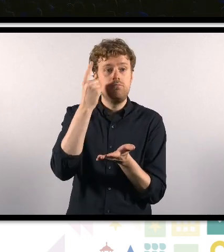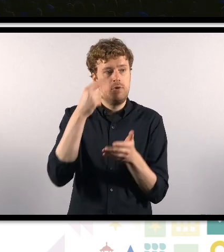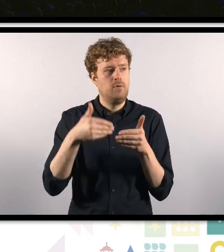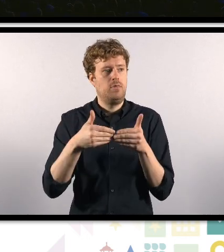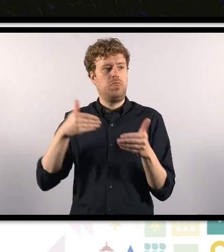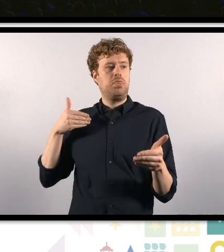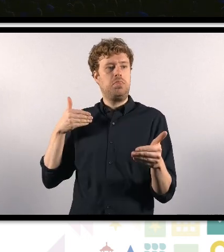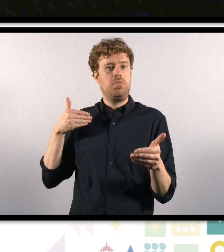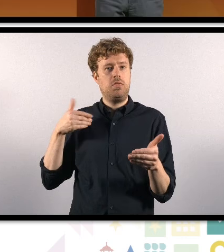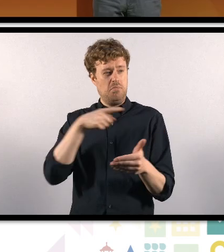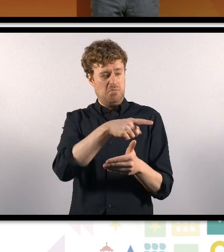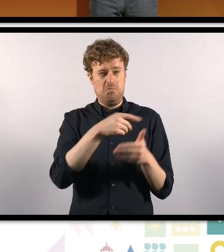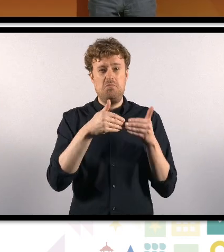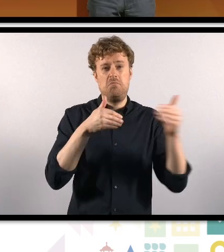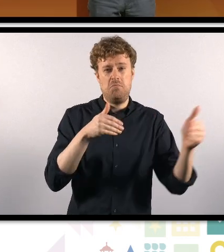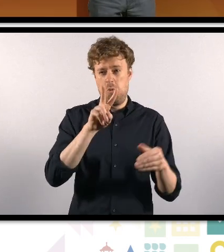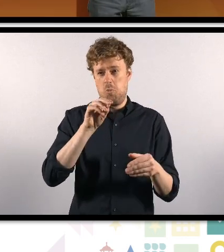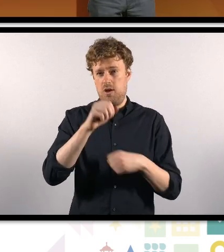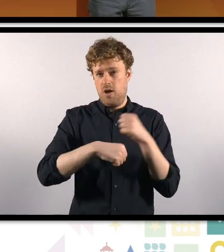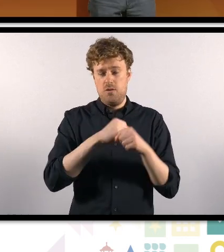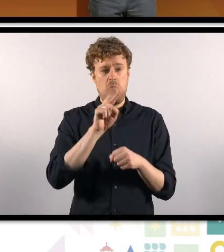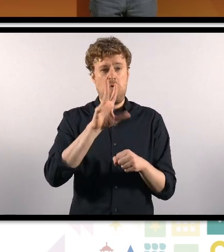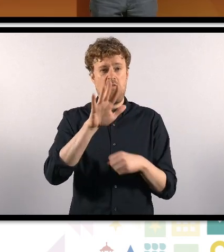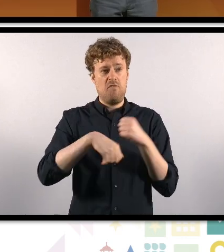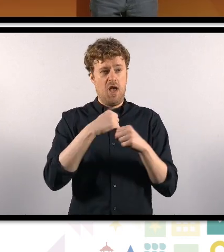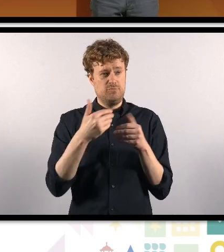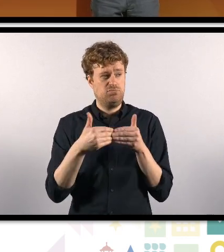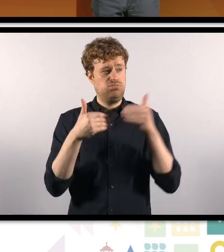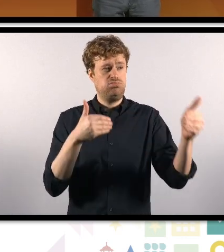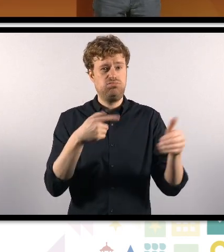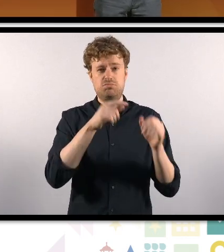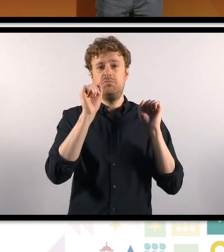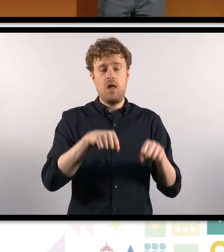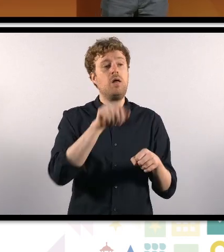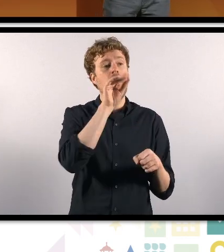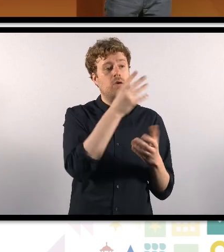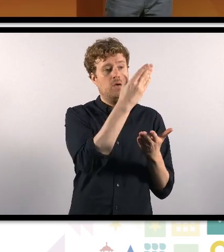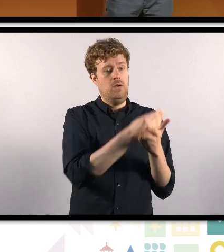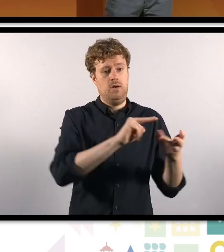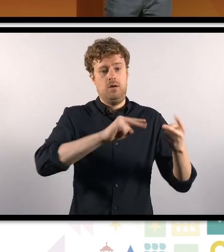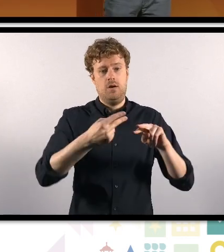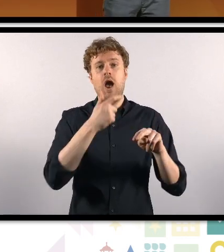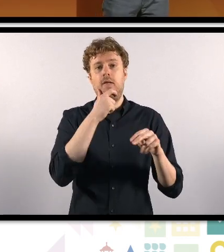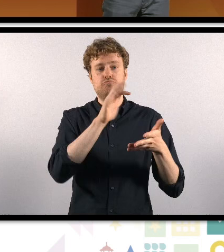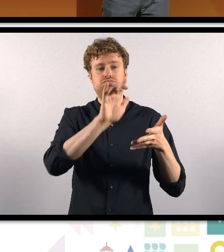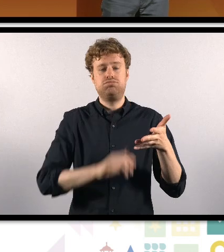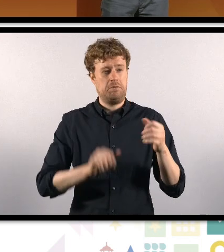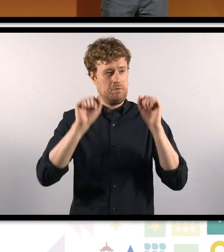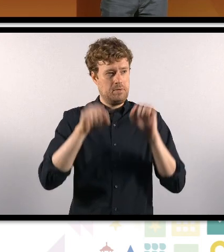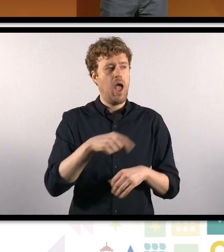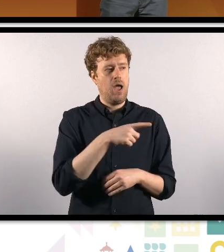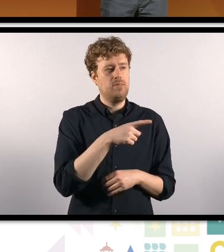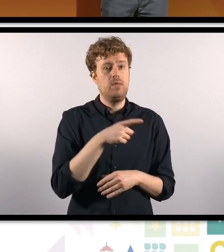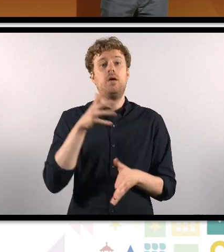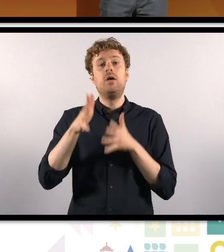to go to catch up. And then whether we're using LLMs or not, we don't know, right? We're a little bit slower to